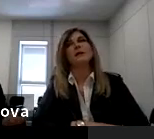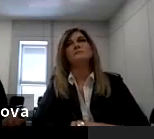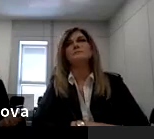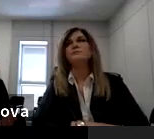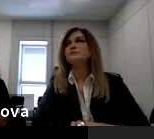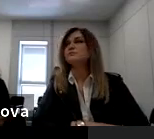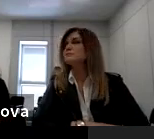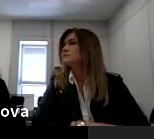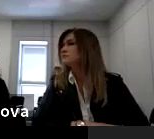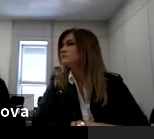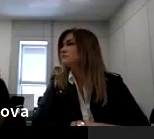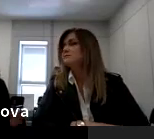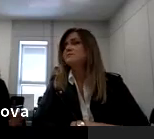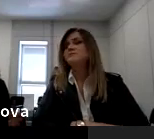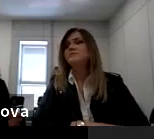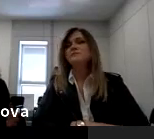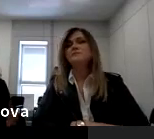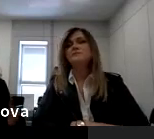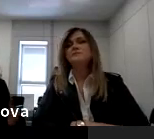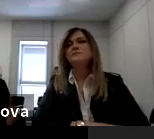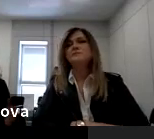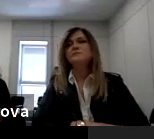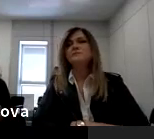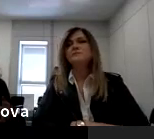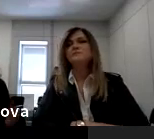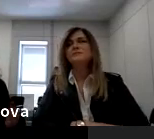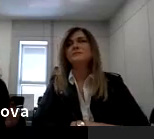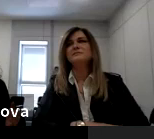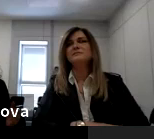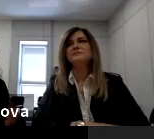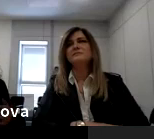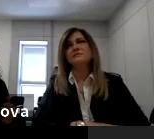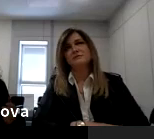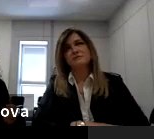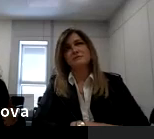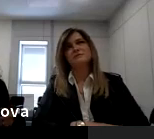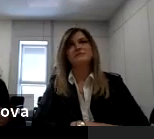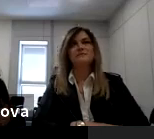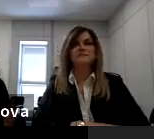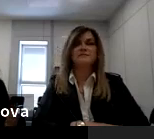according to our analysis, the most useful